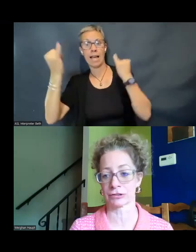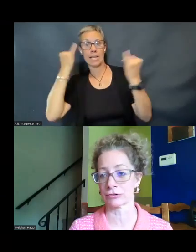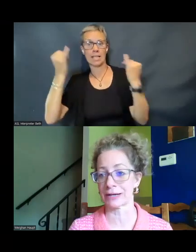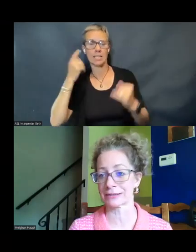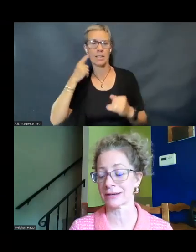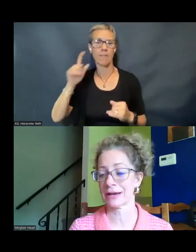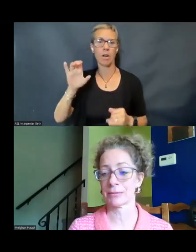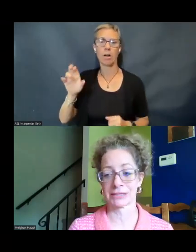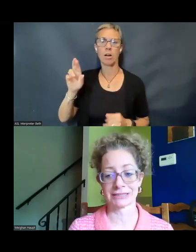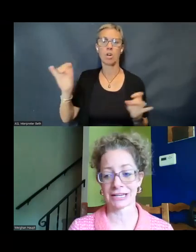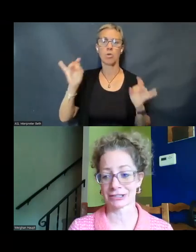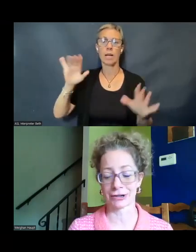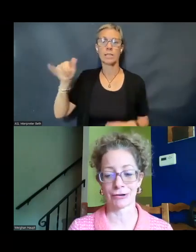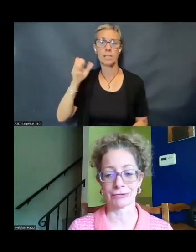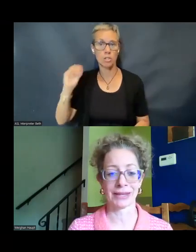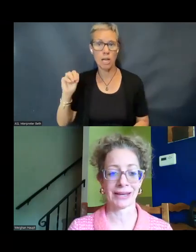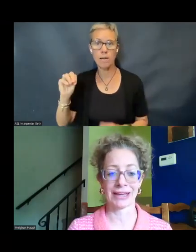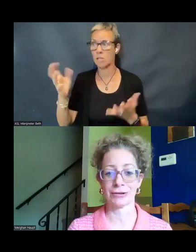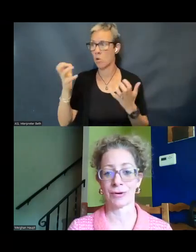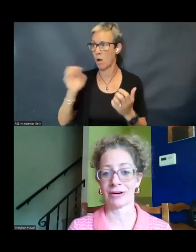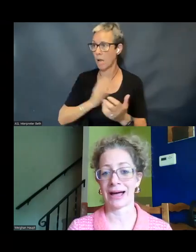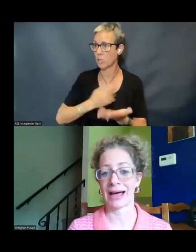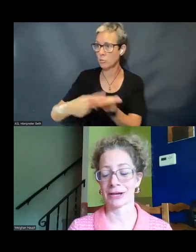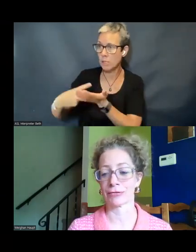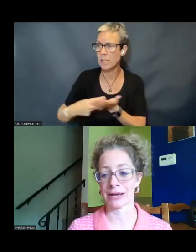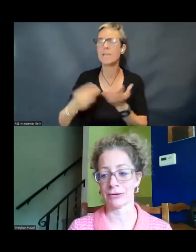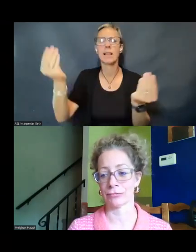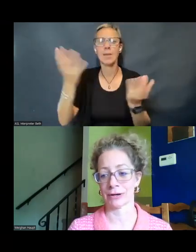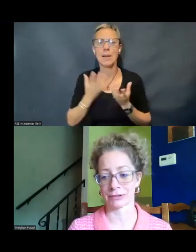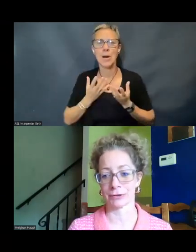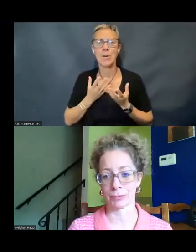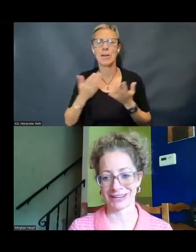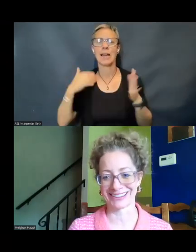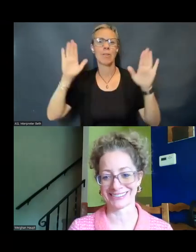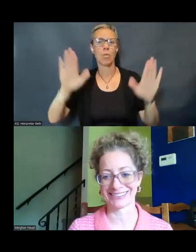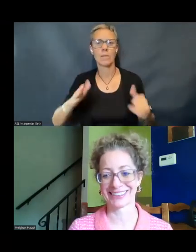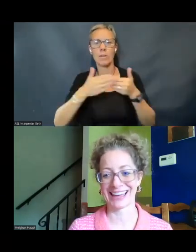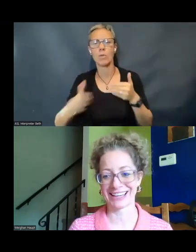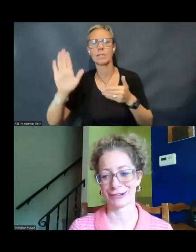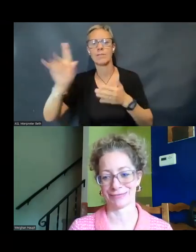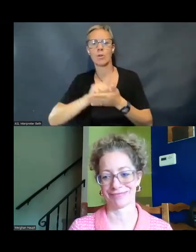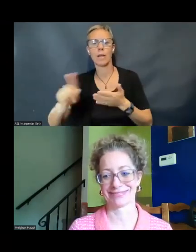you'd like us to address, please let us know. And you all have a great rest of your week. Thank you.